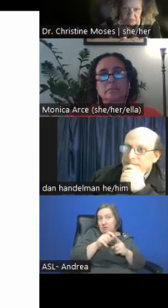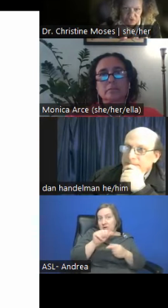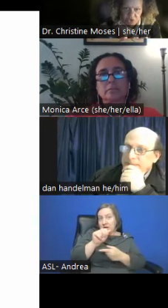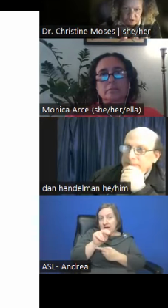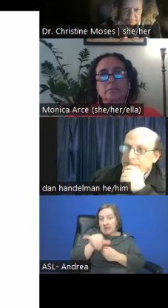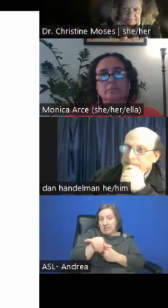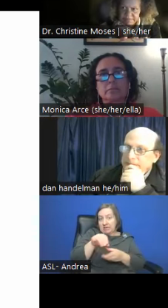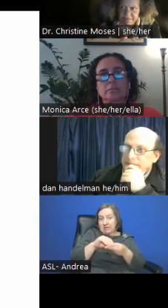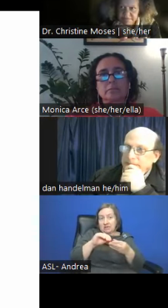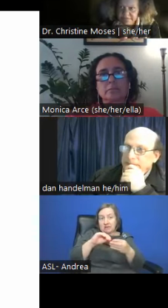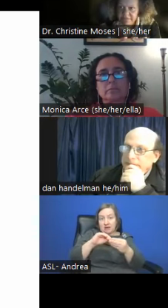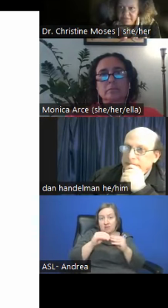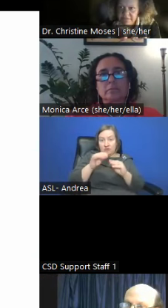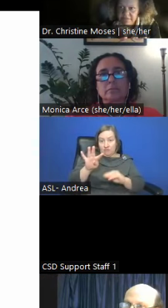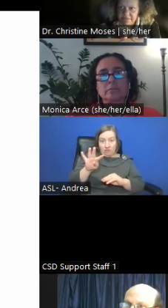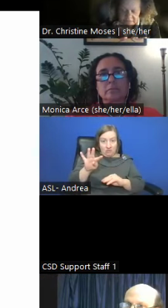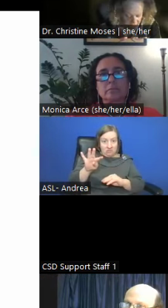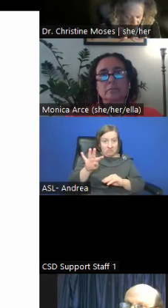in number 4?